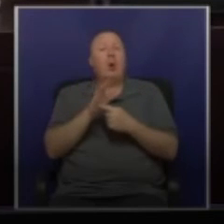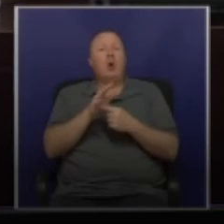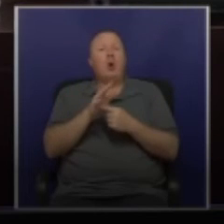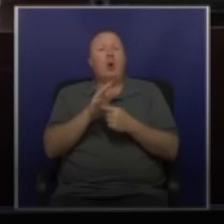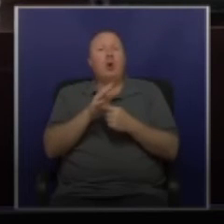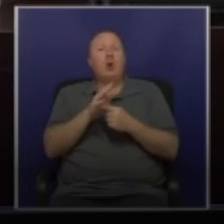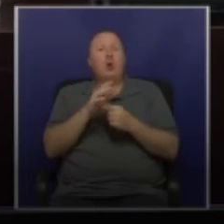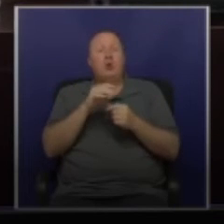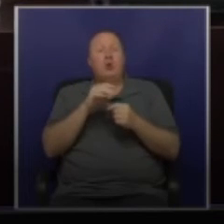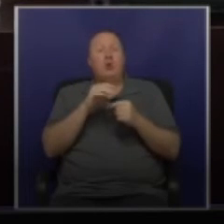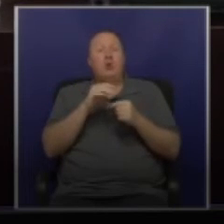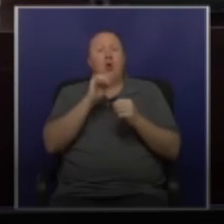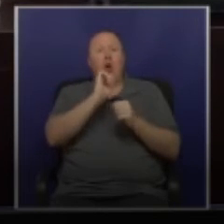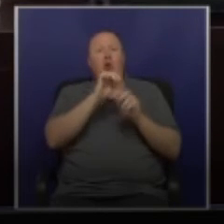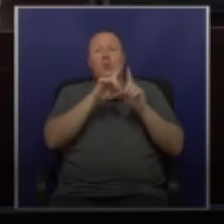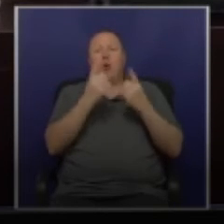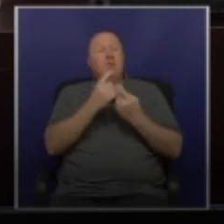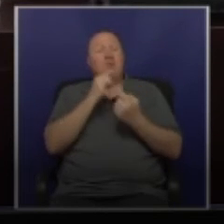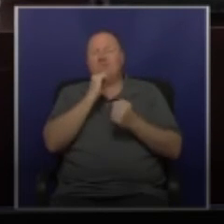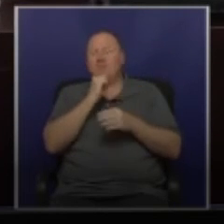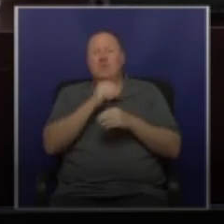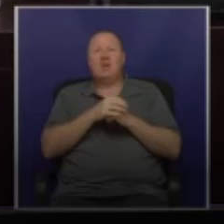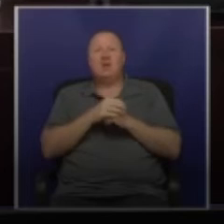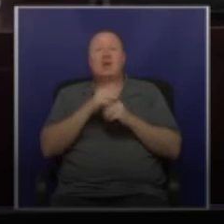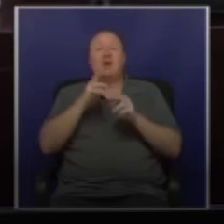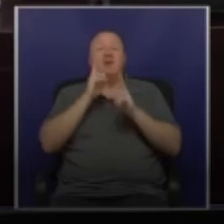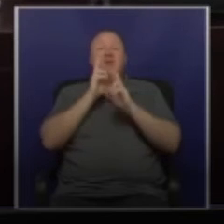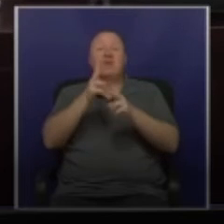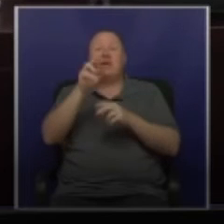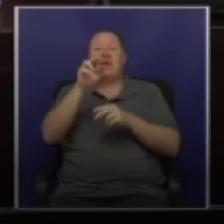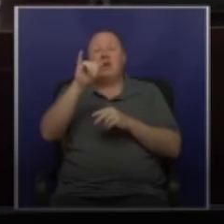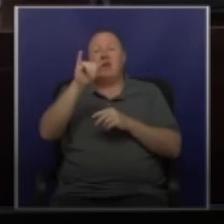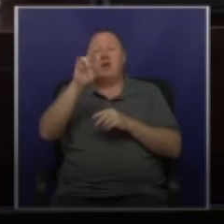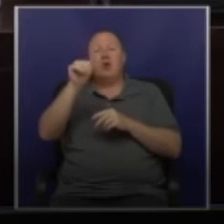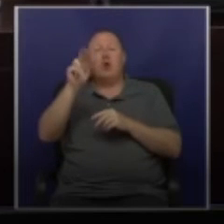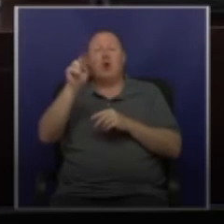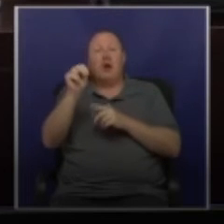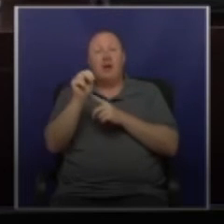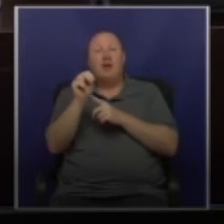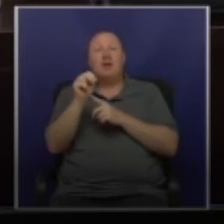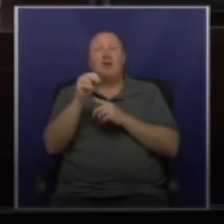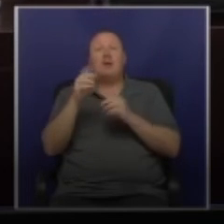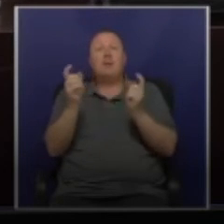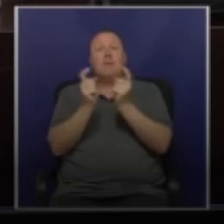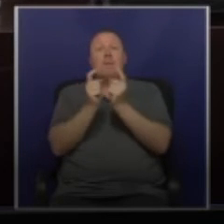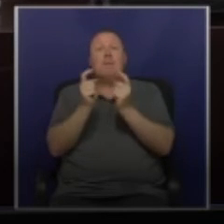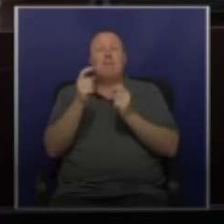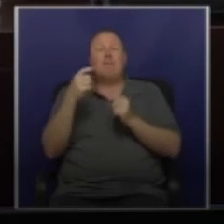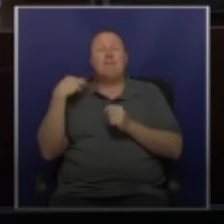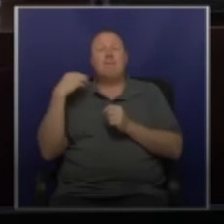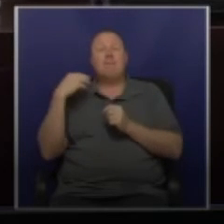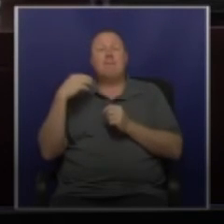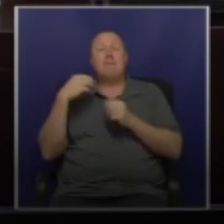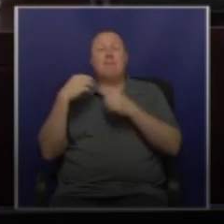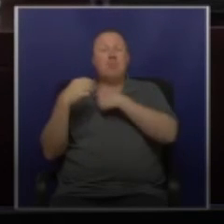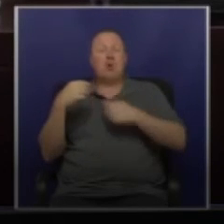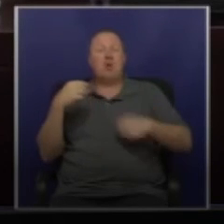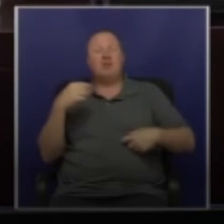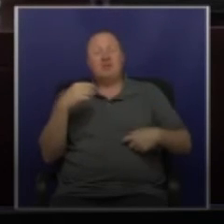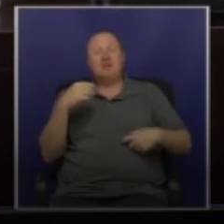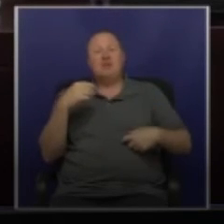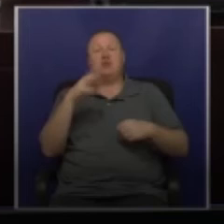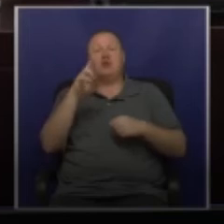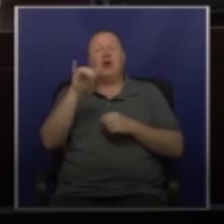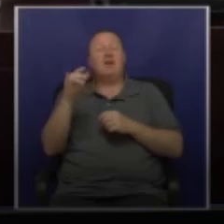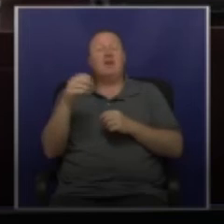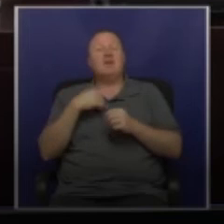department had left. The Honourable Minister's recent visit to Iran to meet President Raisi, who is actively funding Hamas and